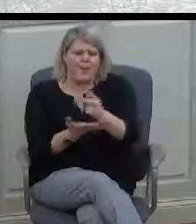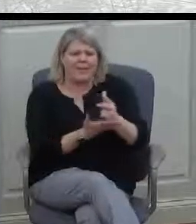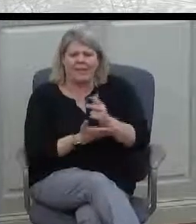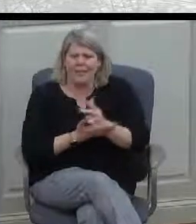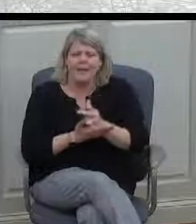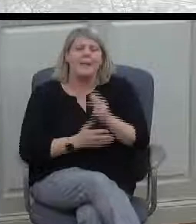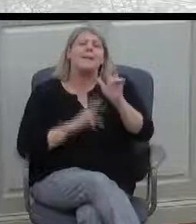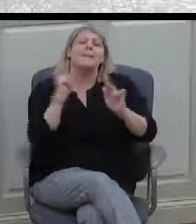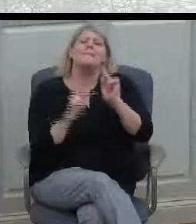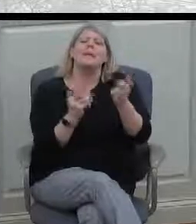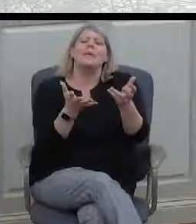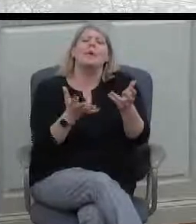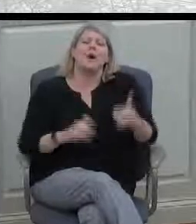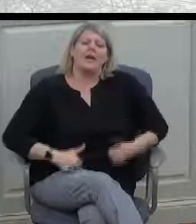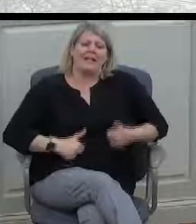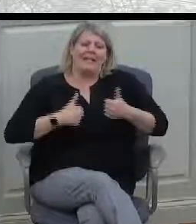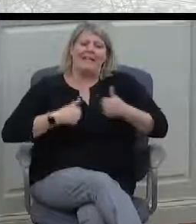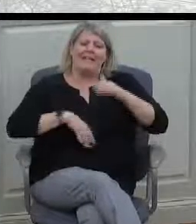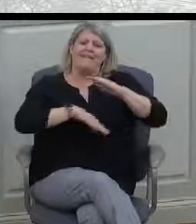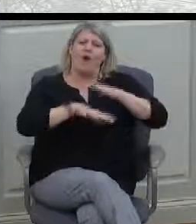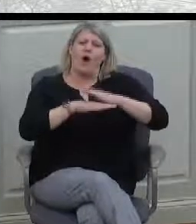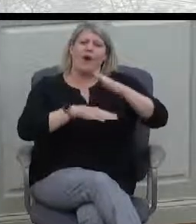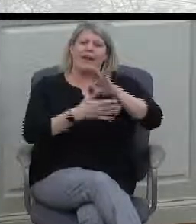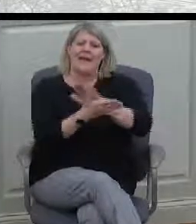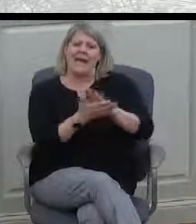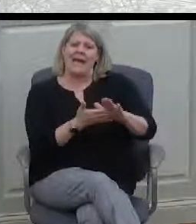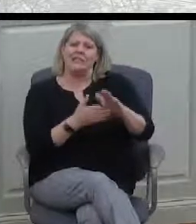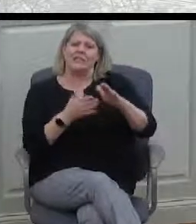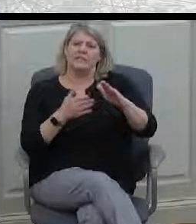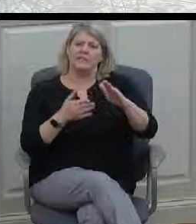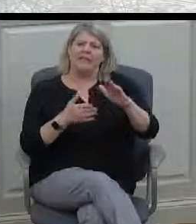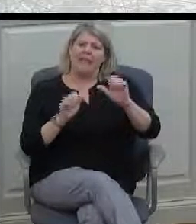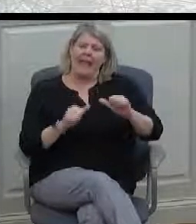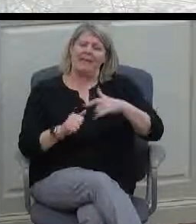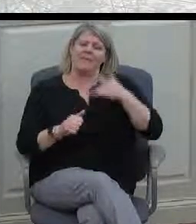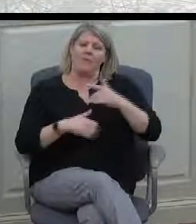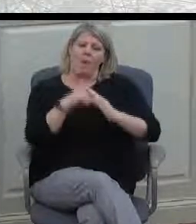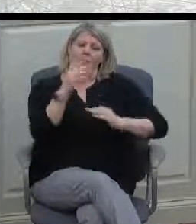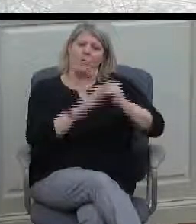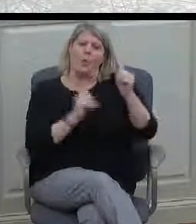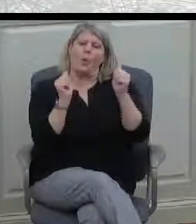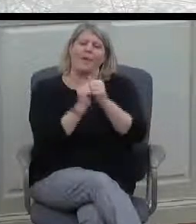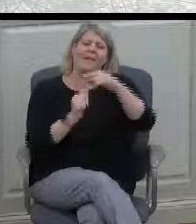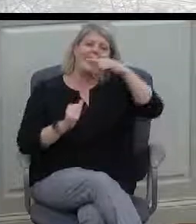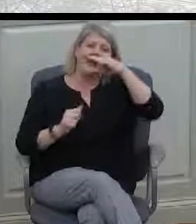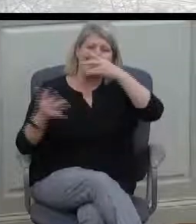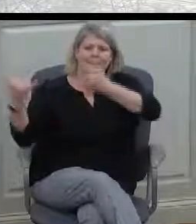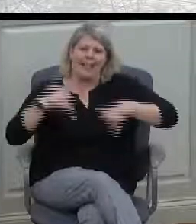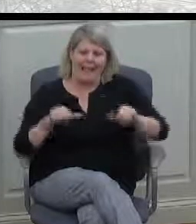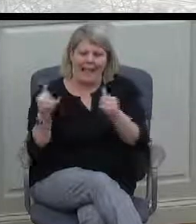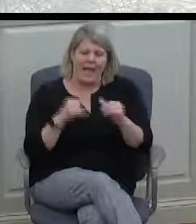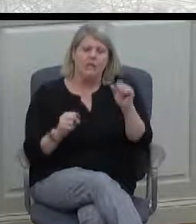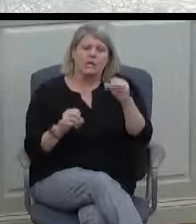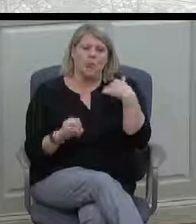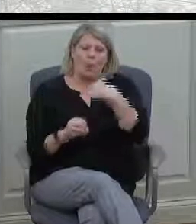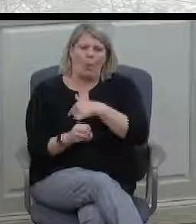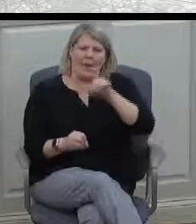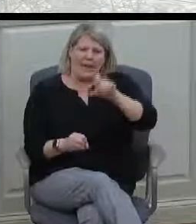street that they can feel comfortable with the kids going outside and playing in front of. So I think there's a real discussion of what do we want these streets to